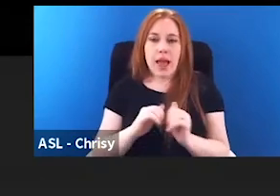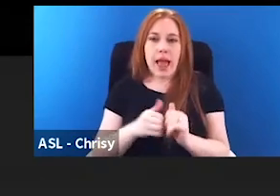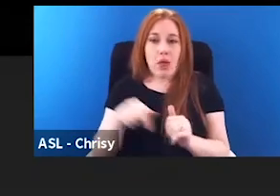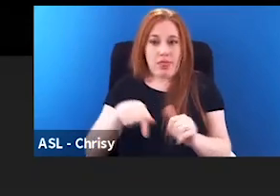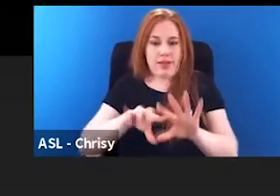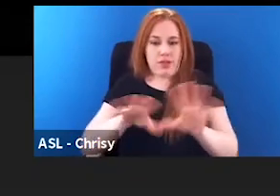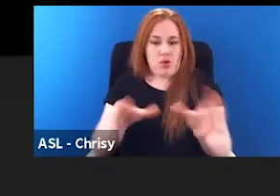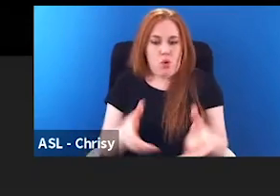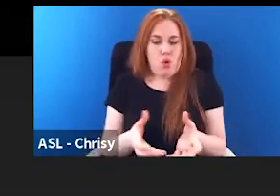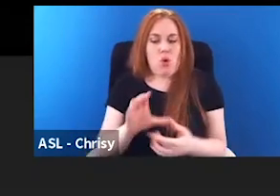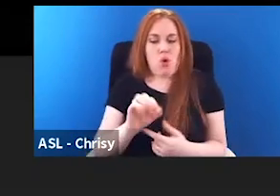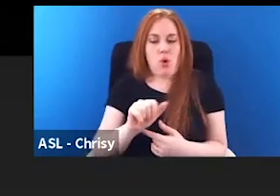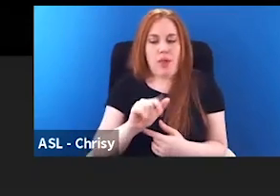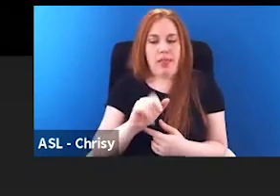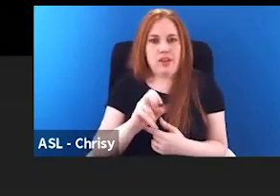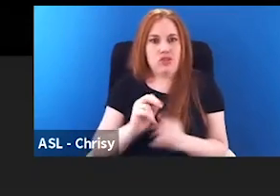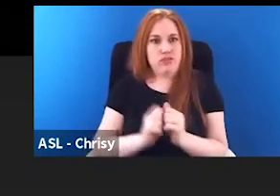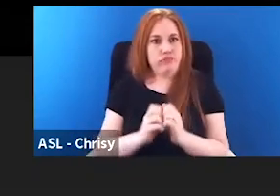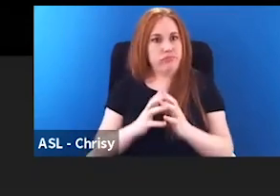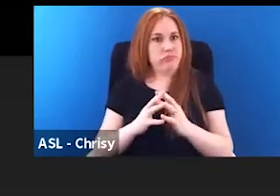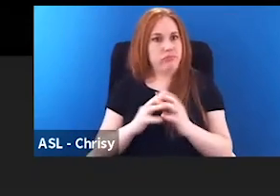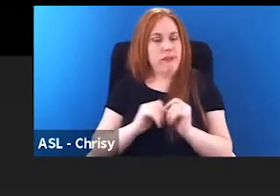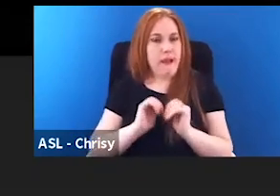coalition was born, and